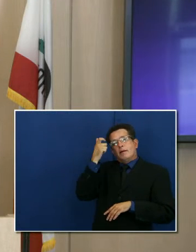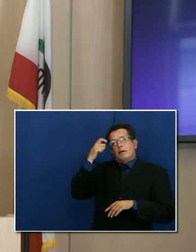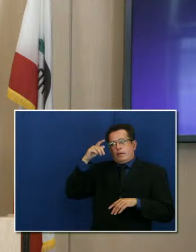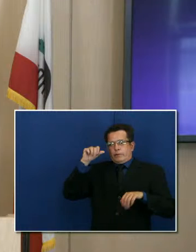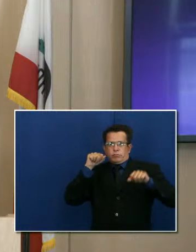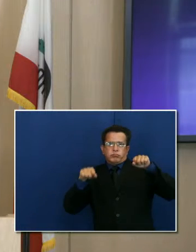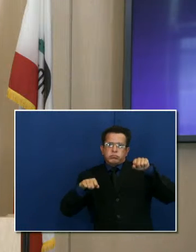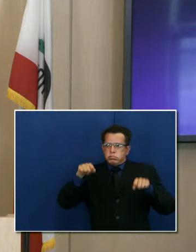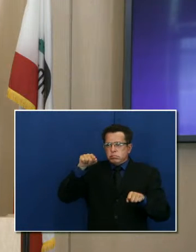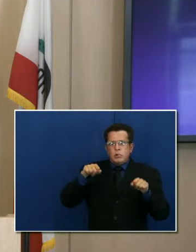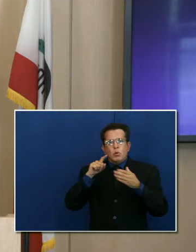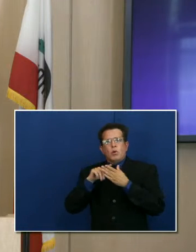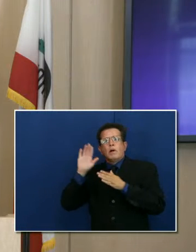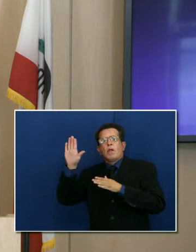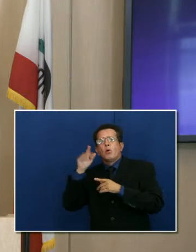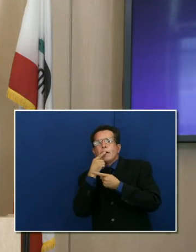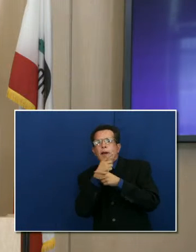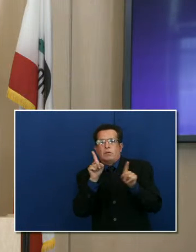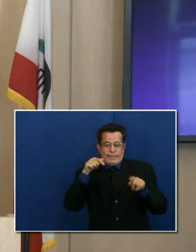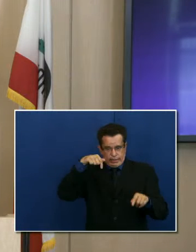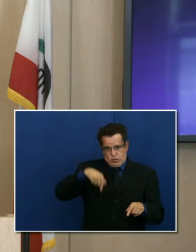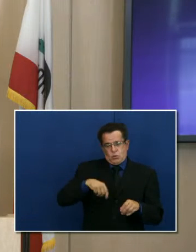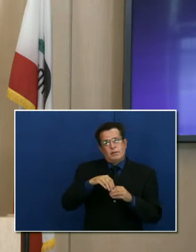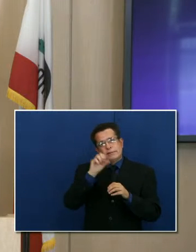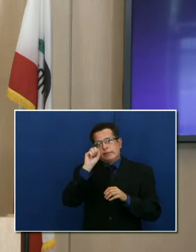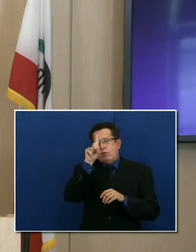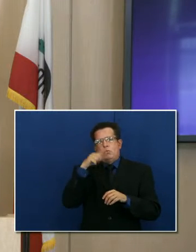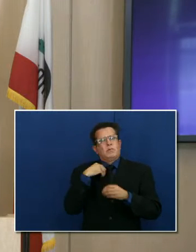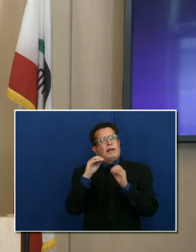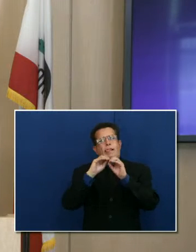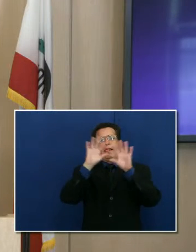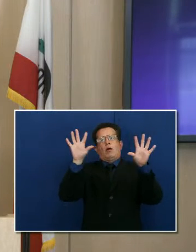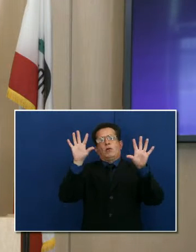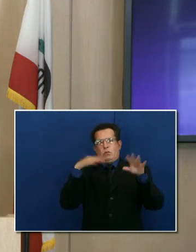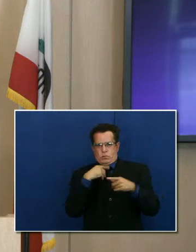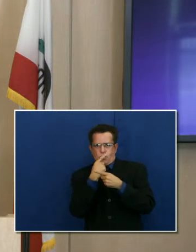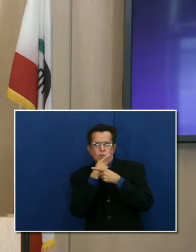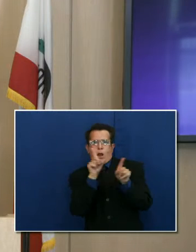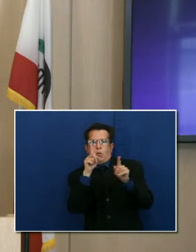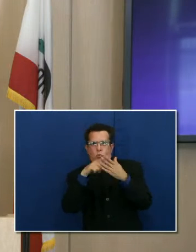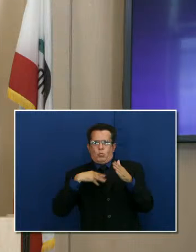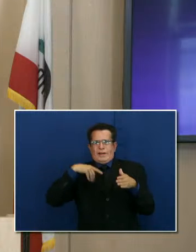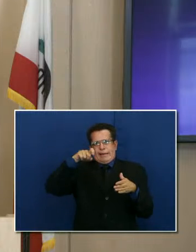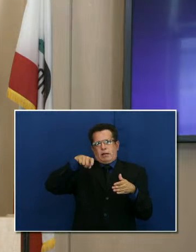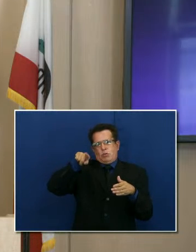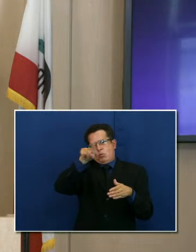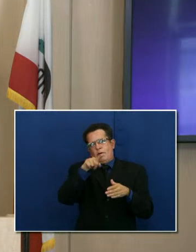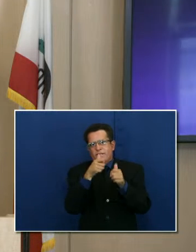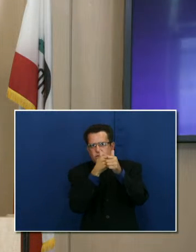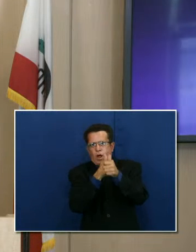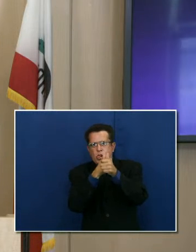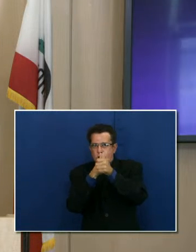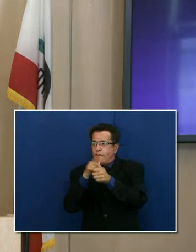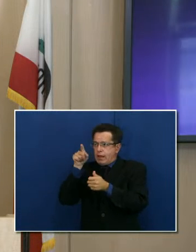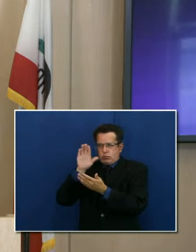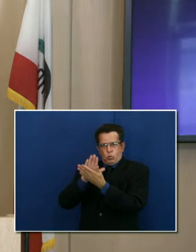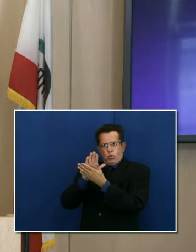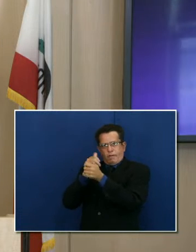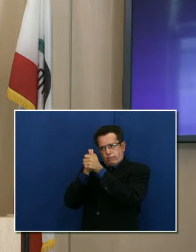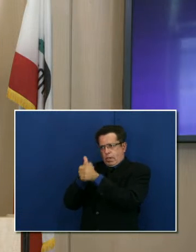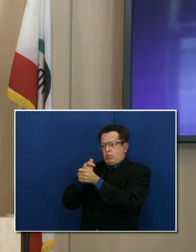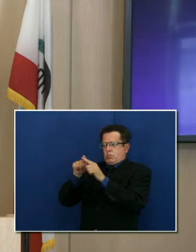message, here in San Diego County, our message is clear. The way that we open up businesses, the way we get schools going, the